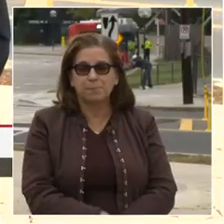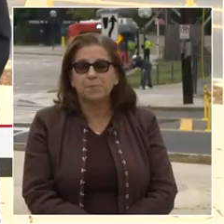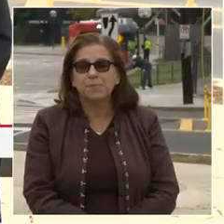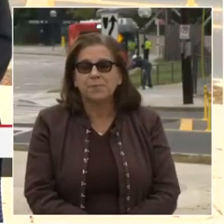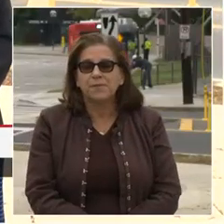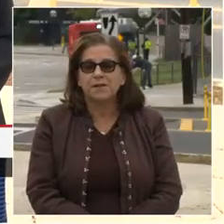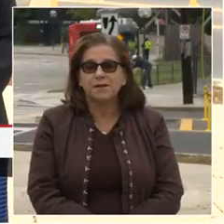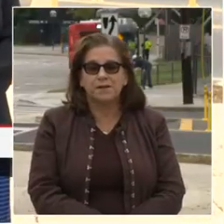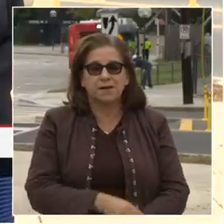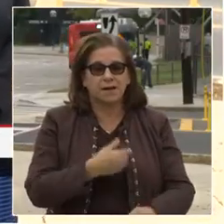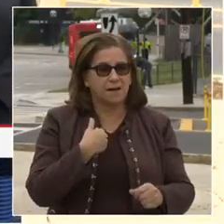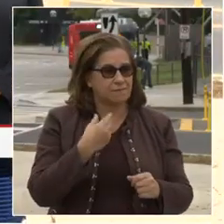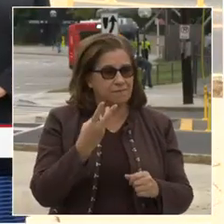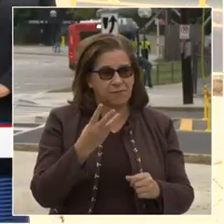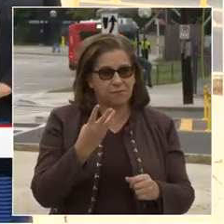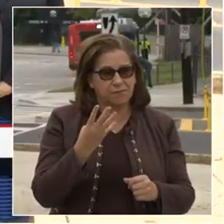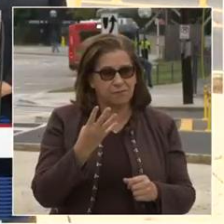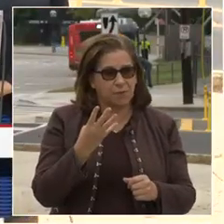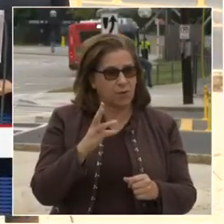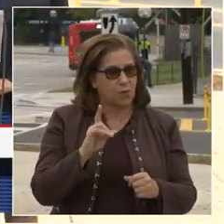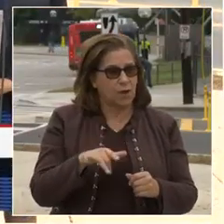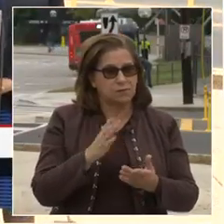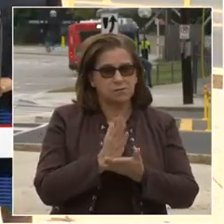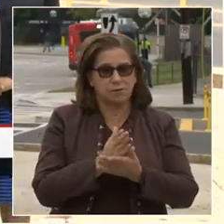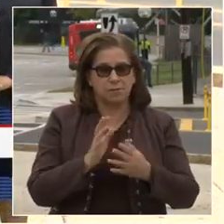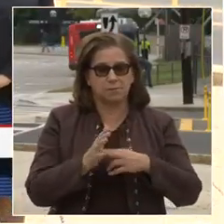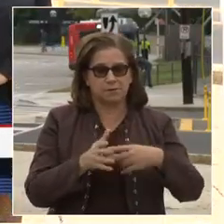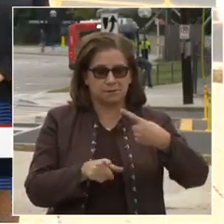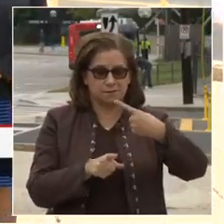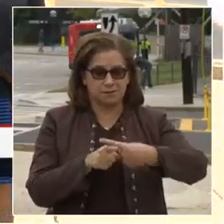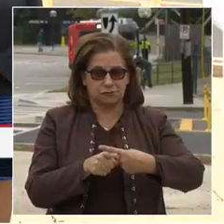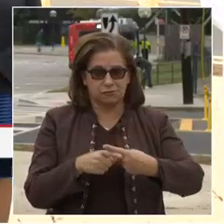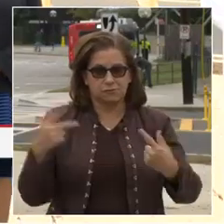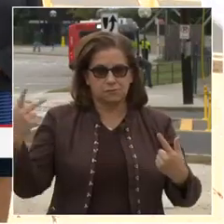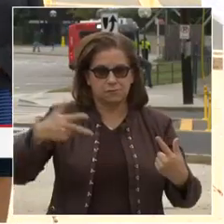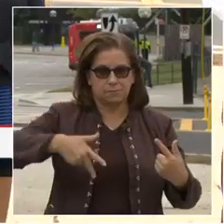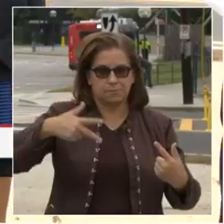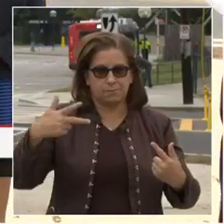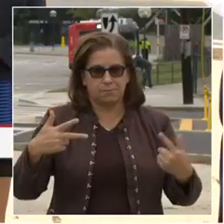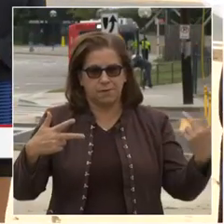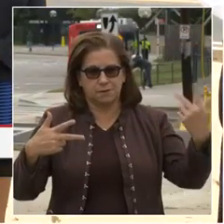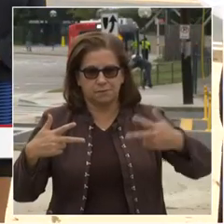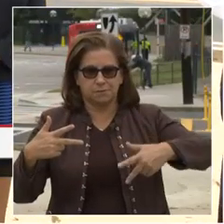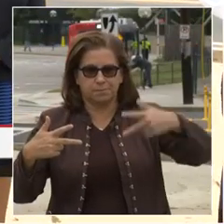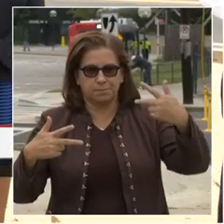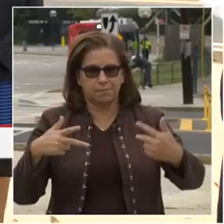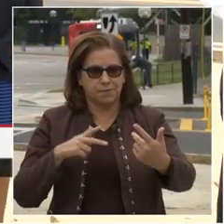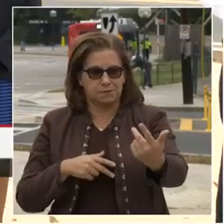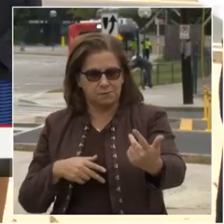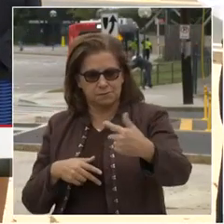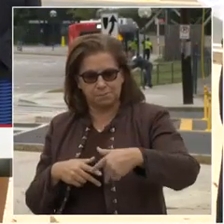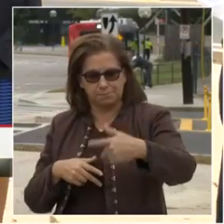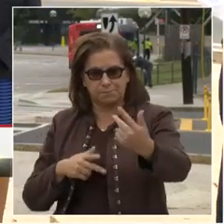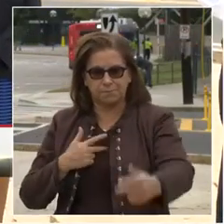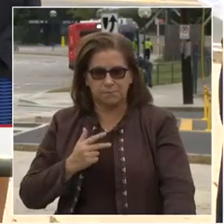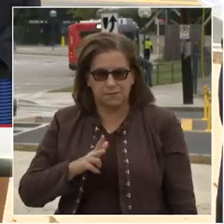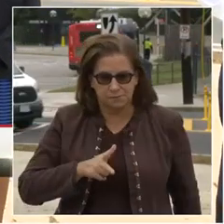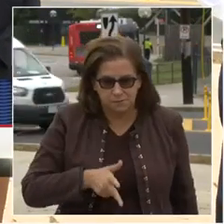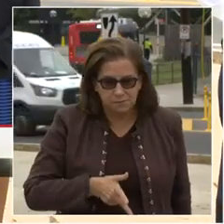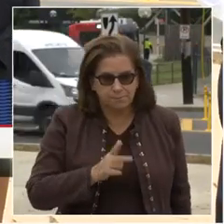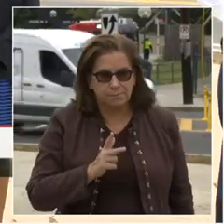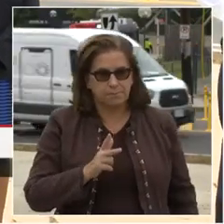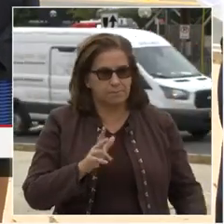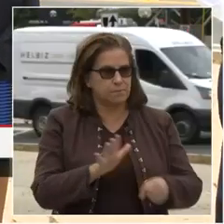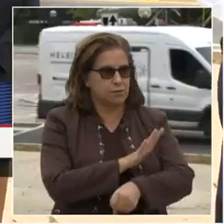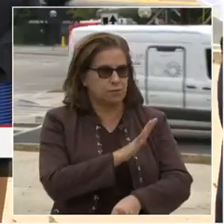that sort of thing. But and then my other question is on the enforcement side of Vision Zero. Is the council passed